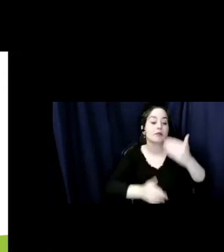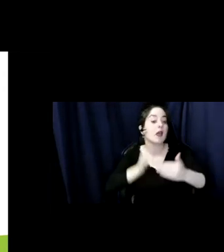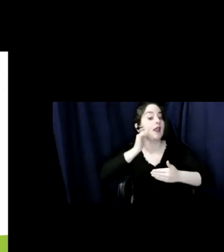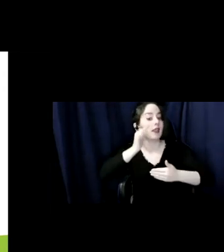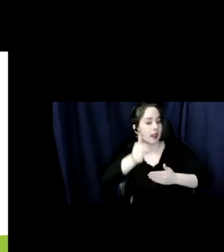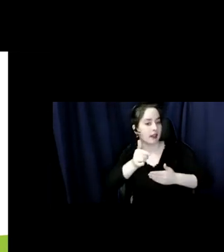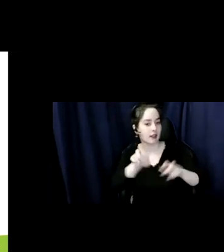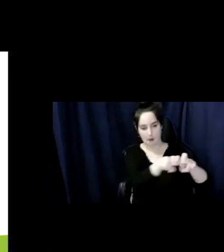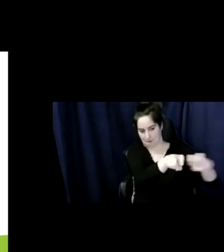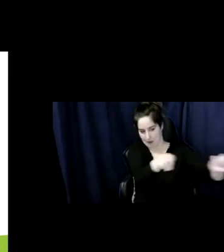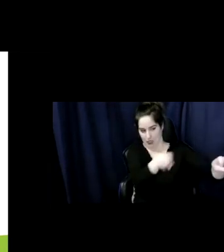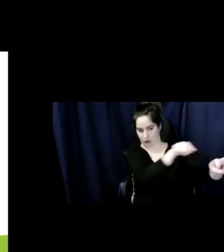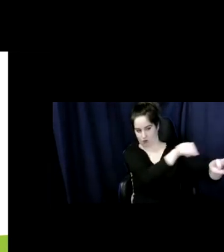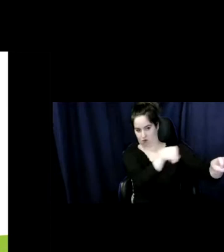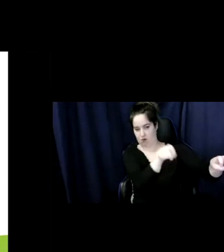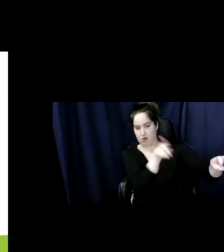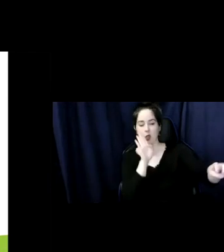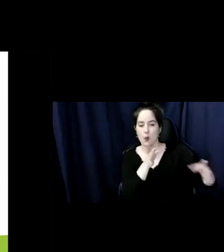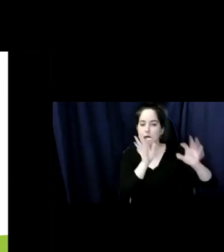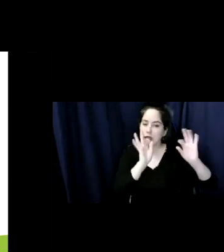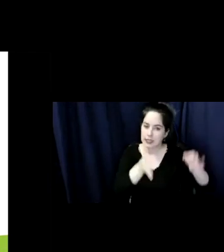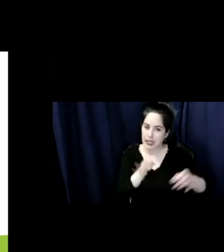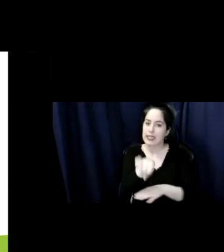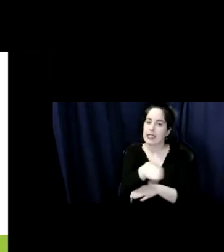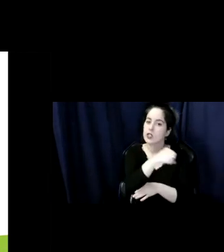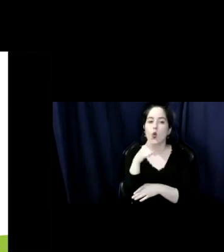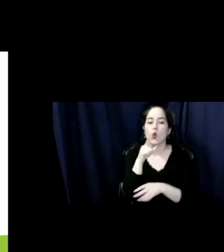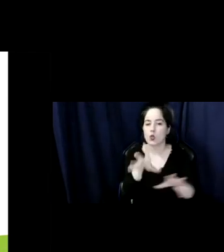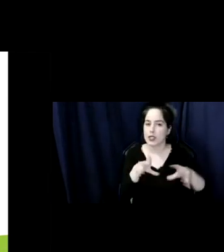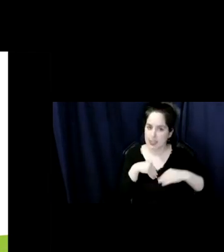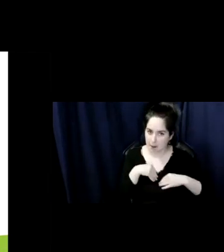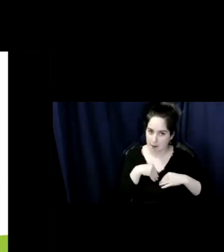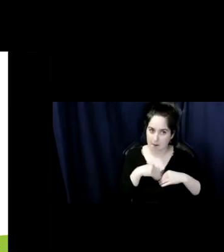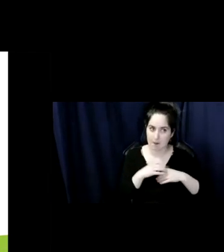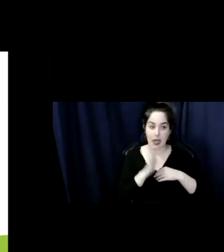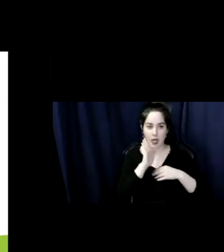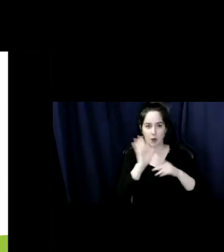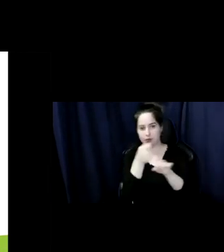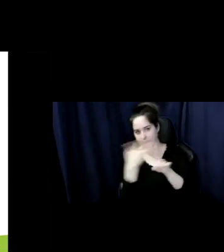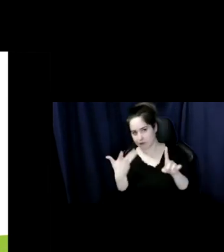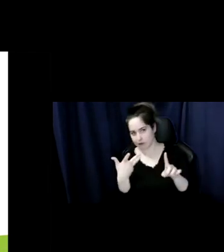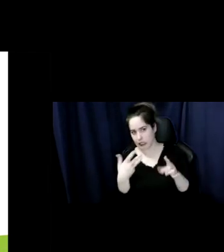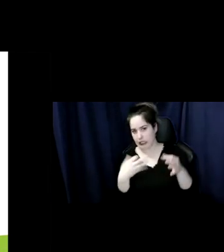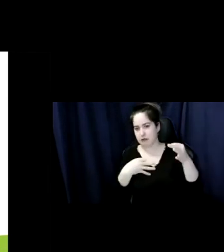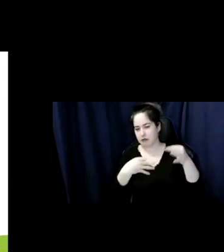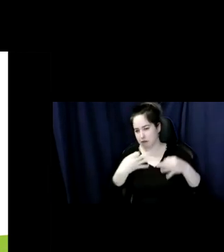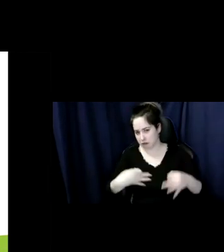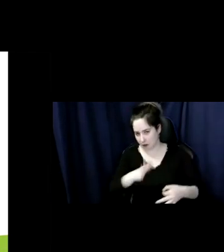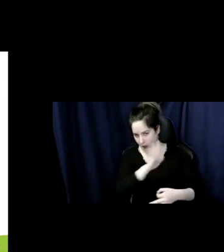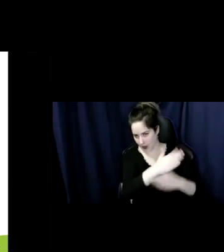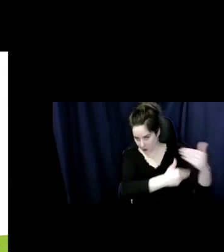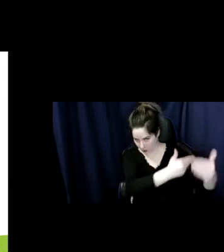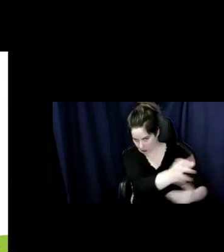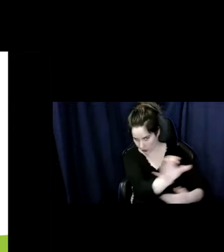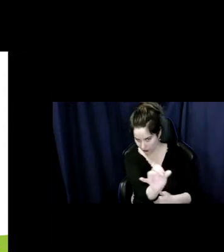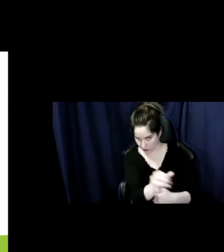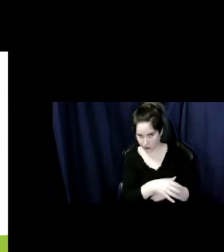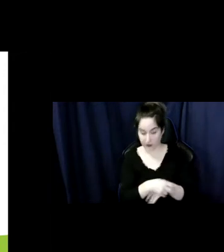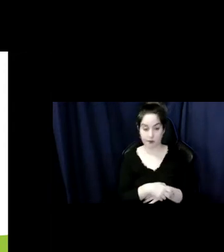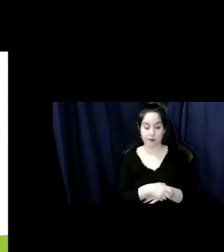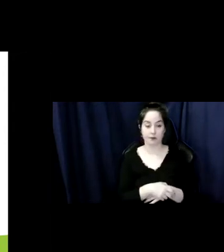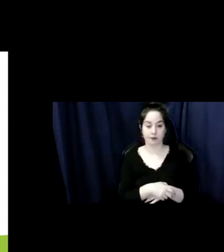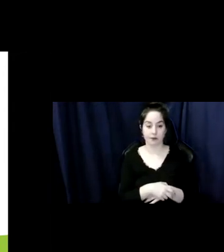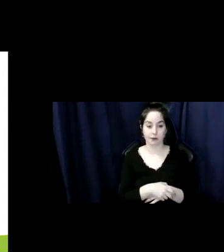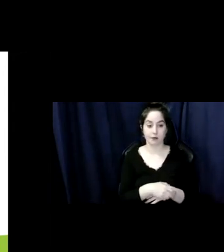who decide who does get the funding, and I'll talk a little bit about that assessment process too. So once you've done all of